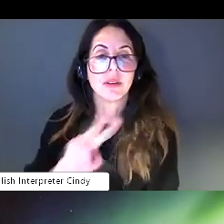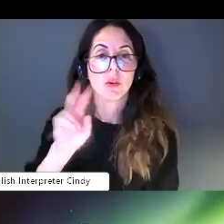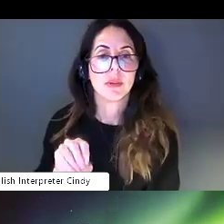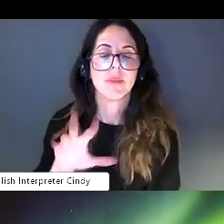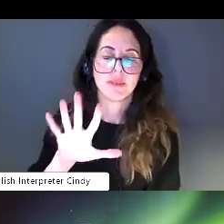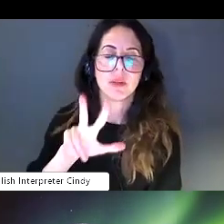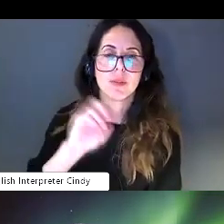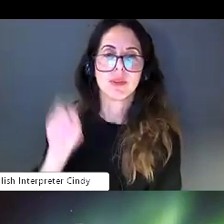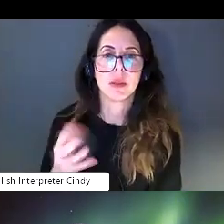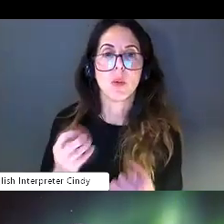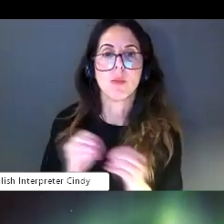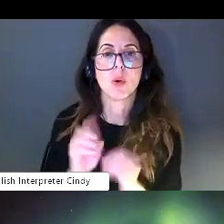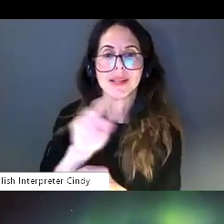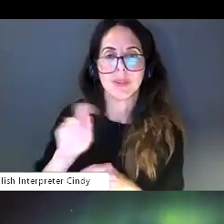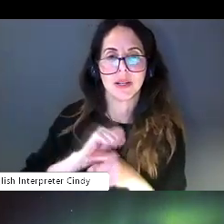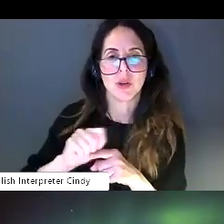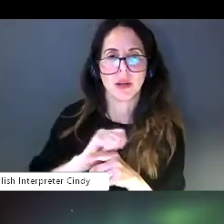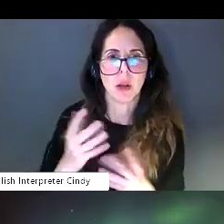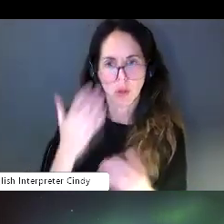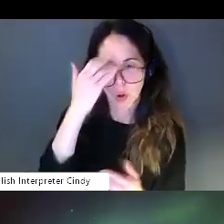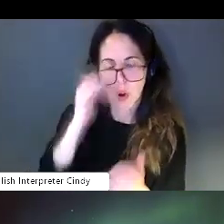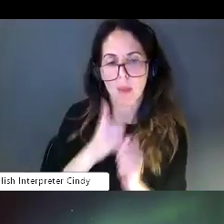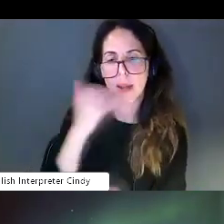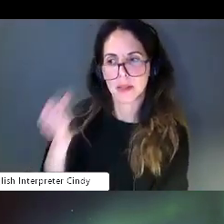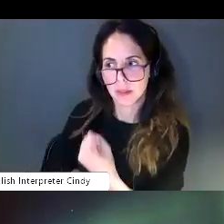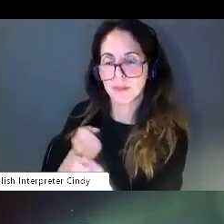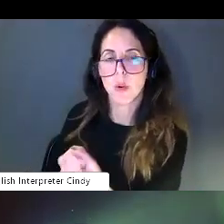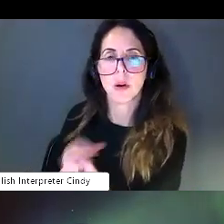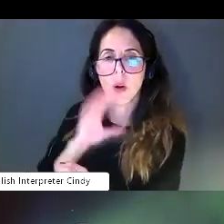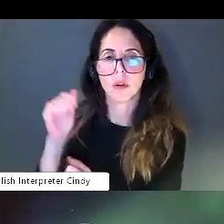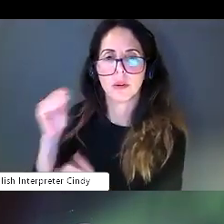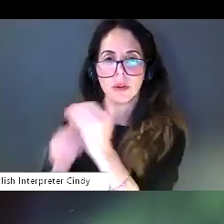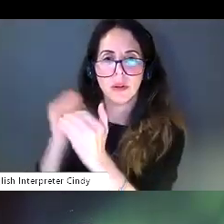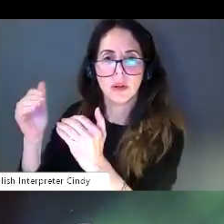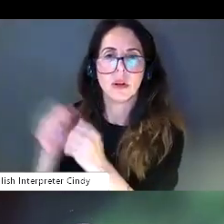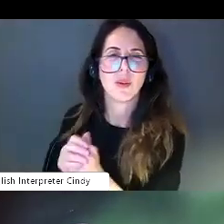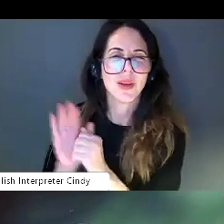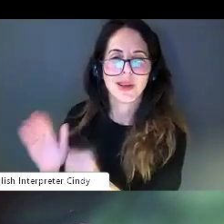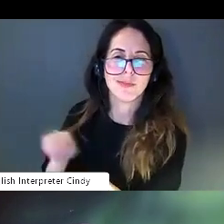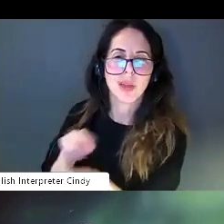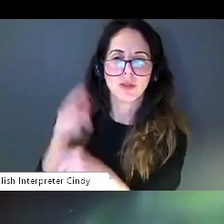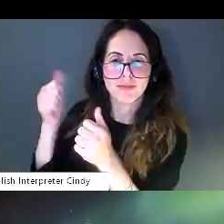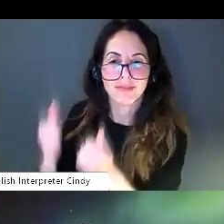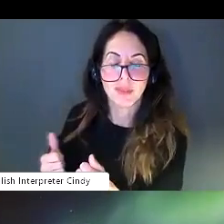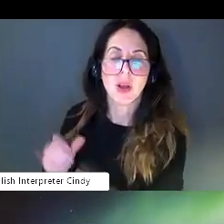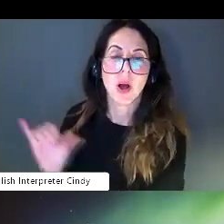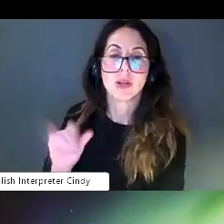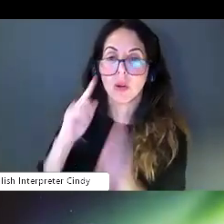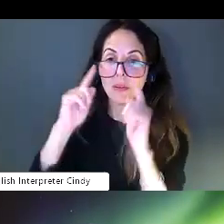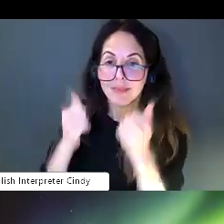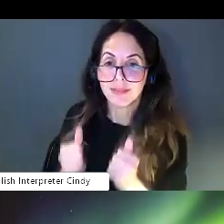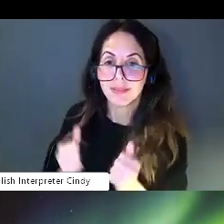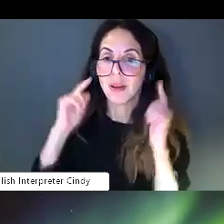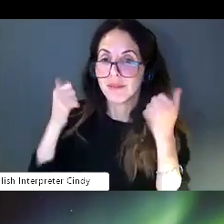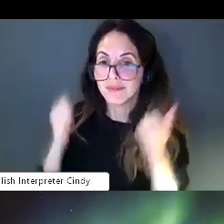being able to better support older adults with dementia-related diseases, as well as those with hearing, vision, and mobility